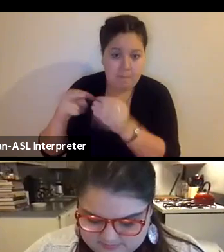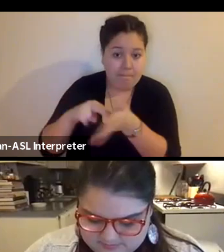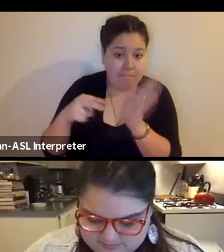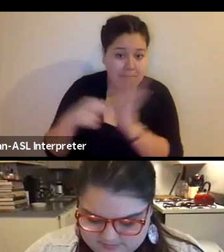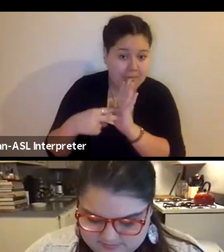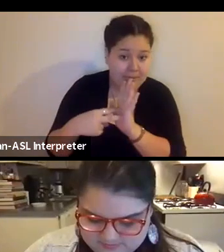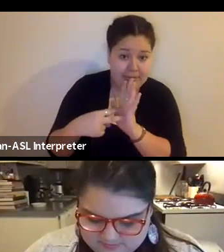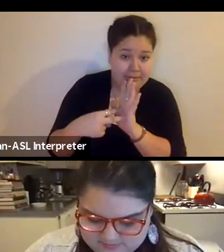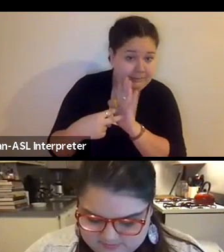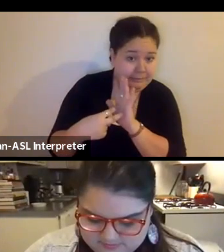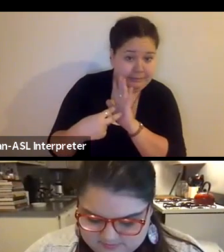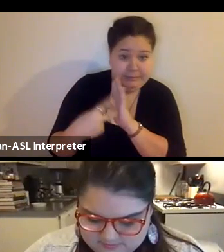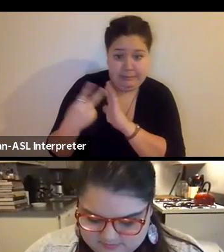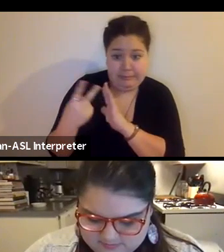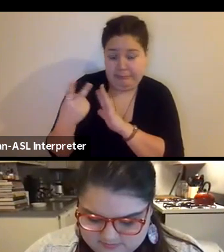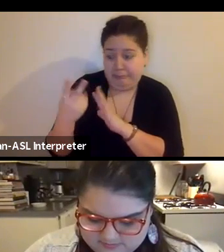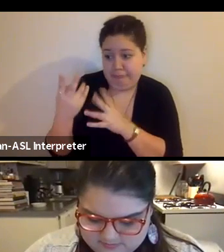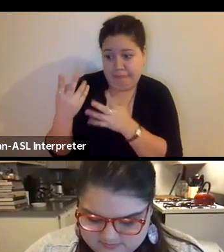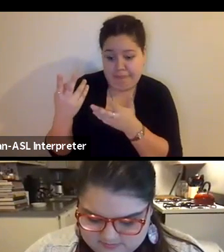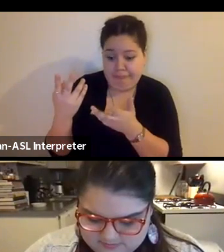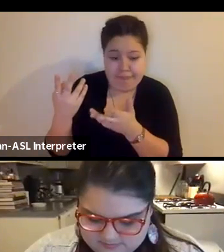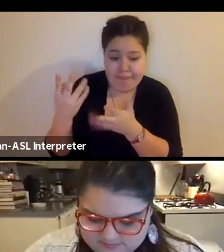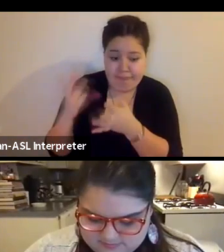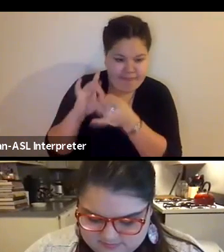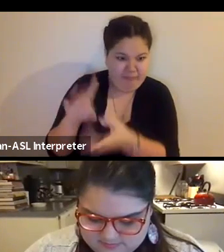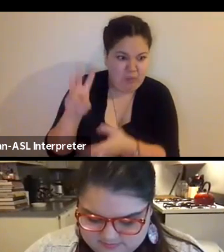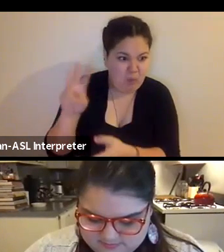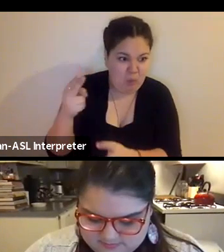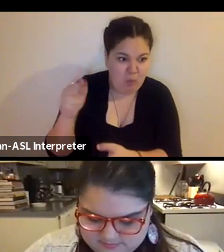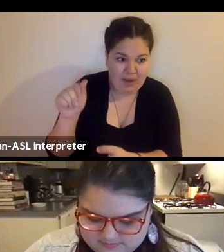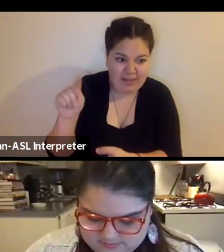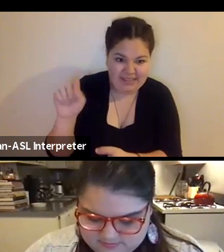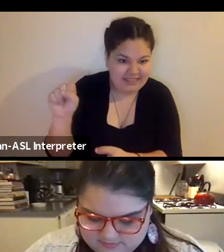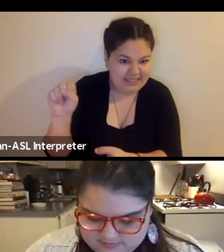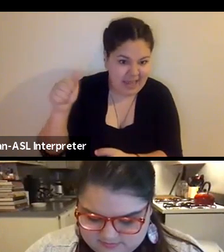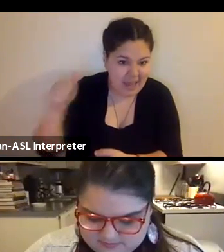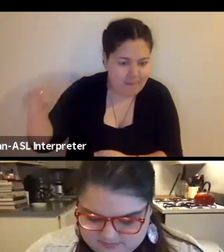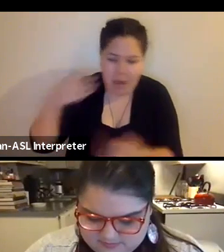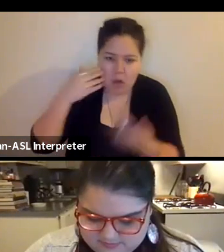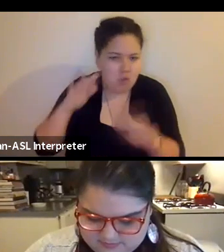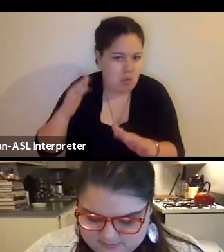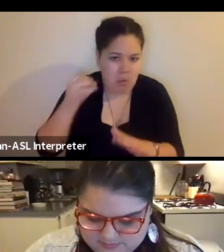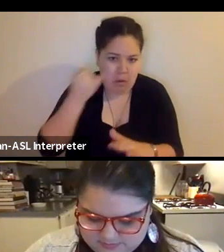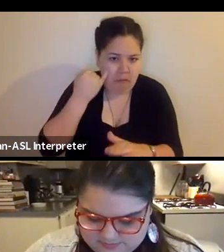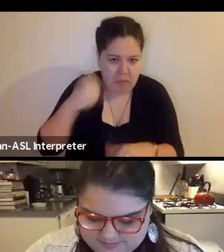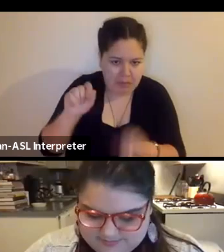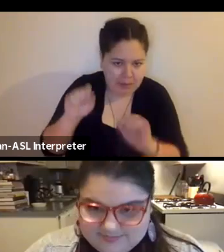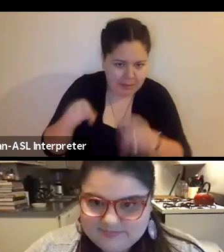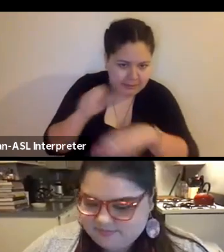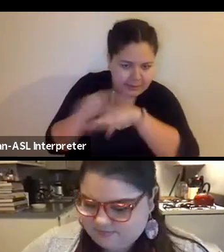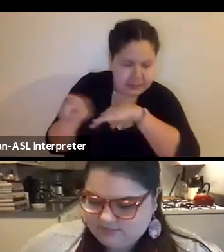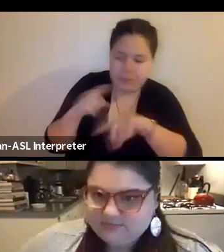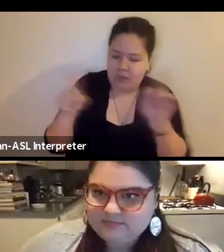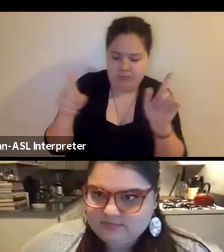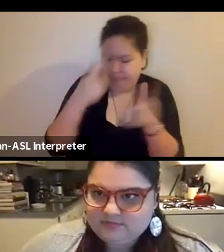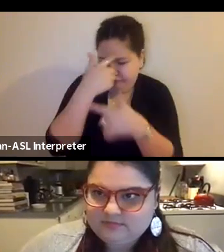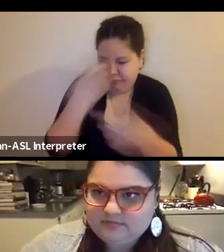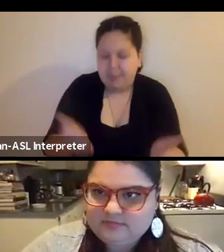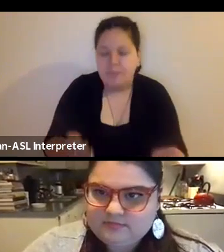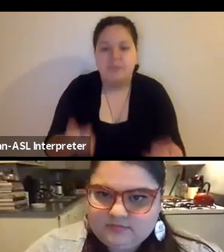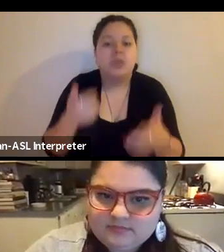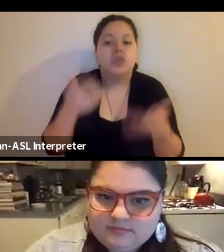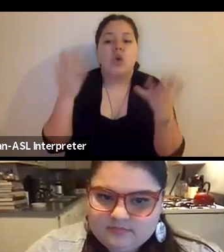know if that's relevant to WhatsApp, but like, do what you will with that information. So can we just round up and say we'll come